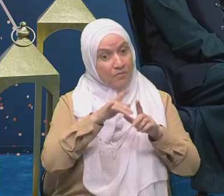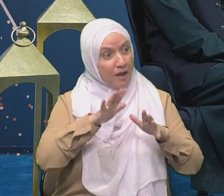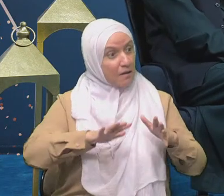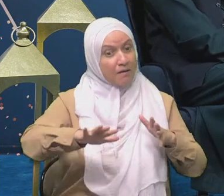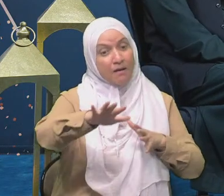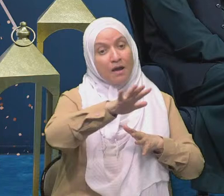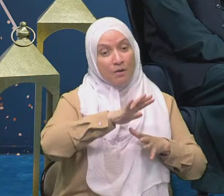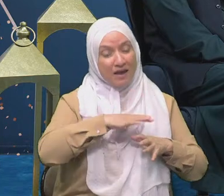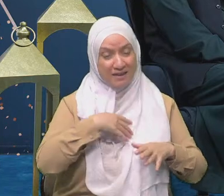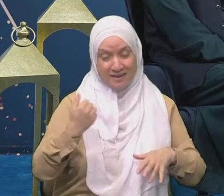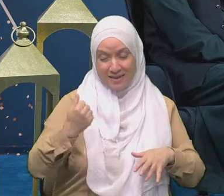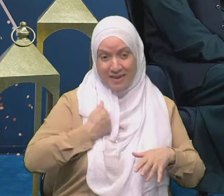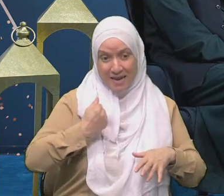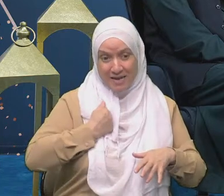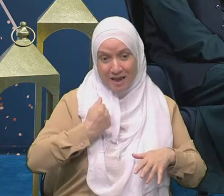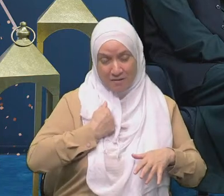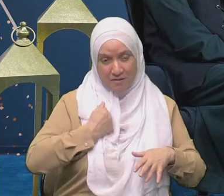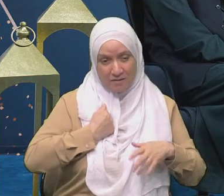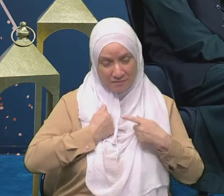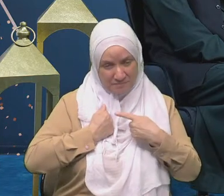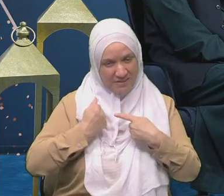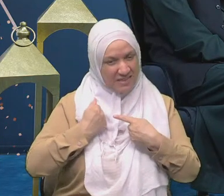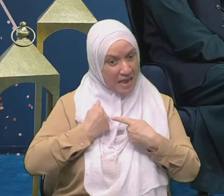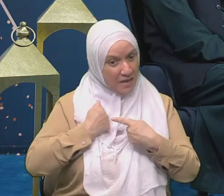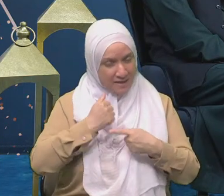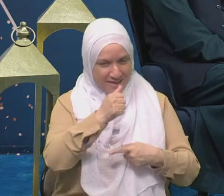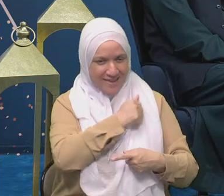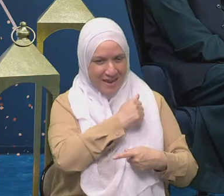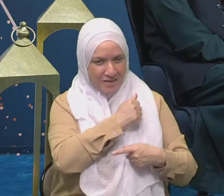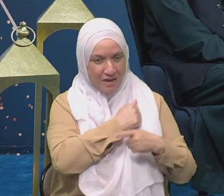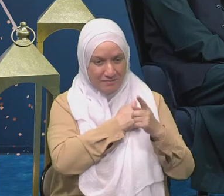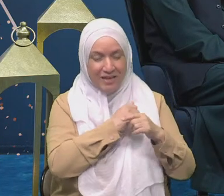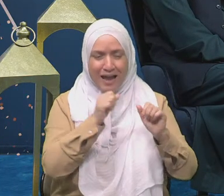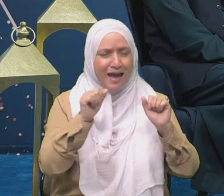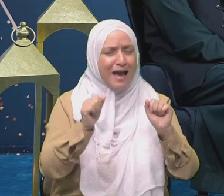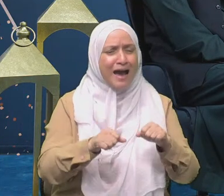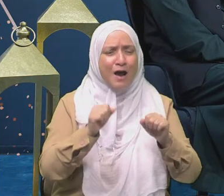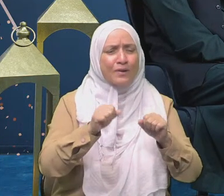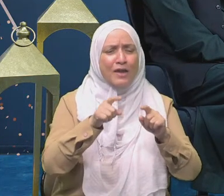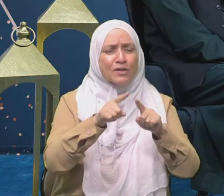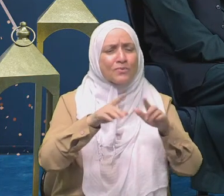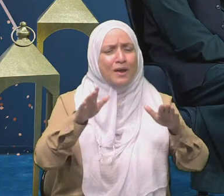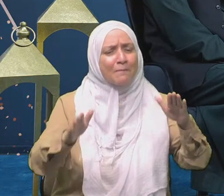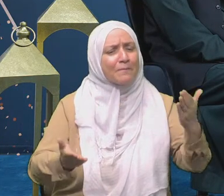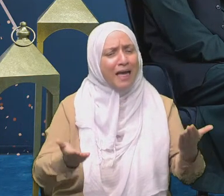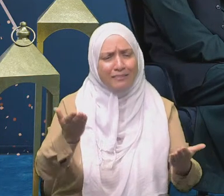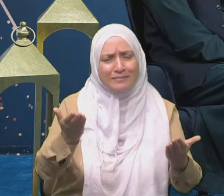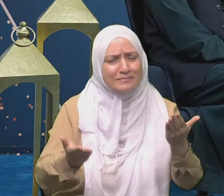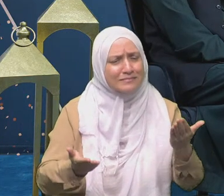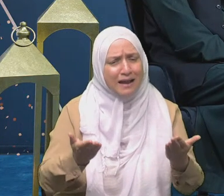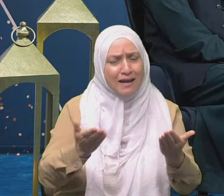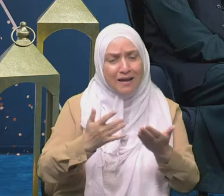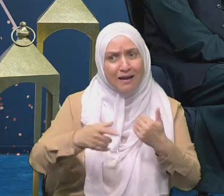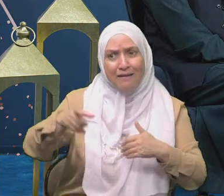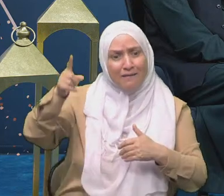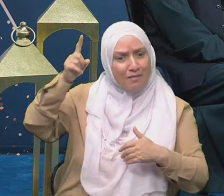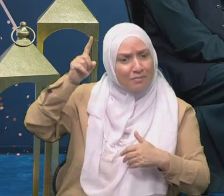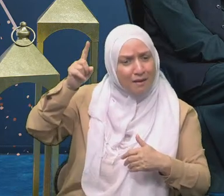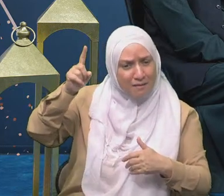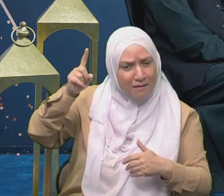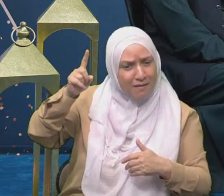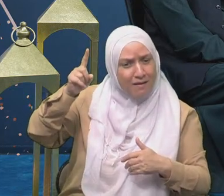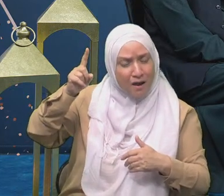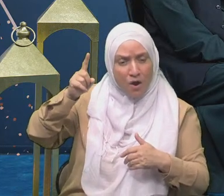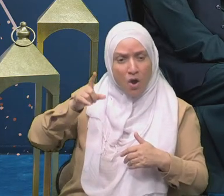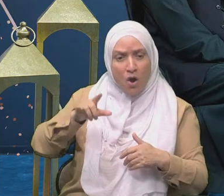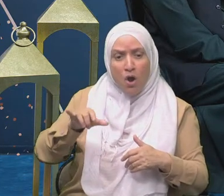one strike balance between having hope in Allah that your dua will be answered and also not being too excited because Allah might not give it to